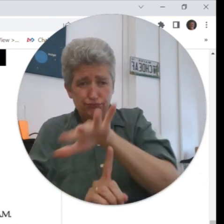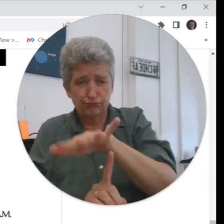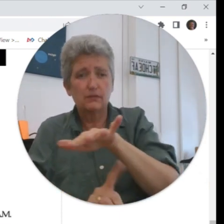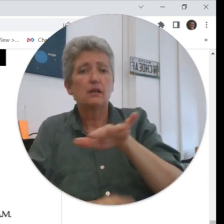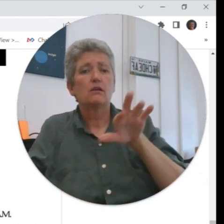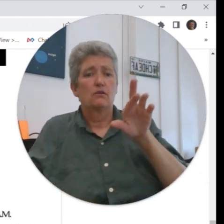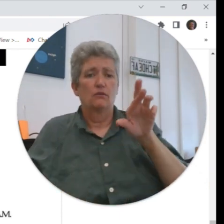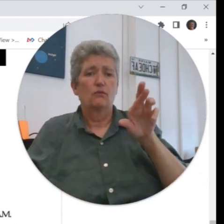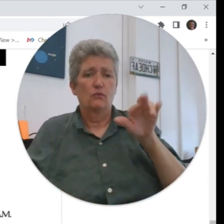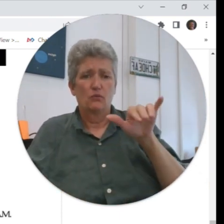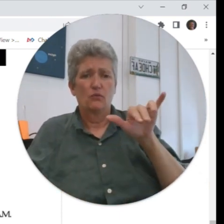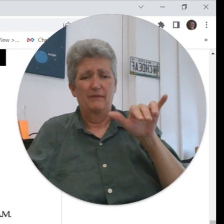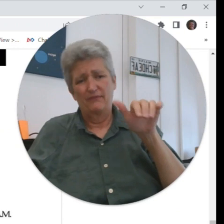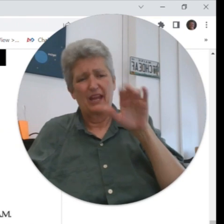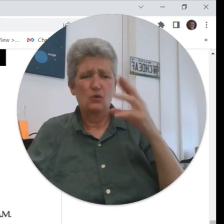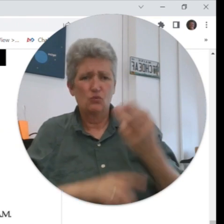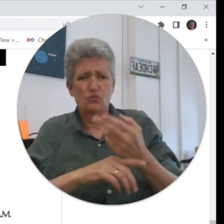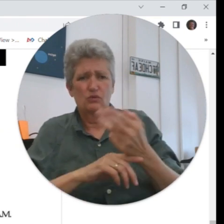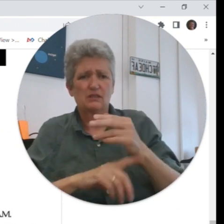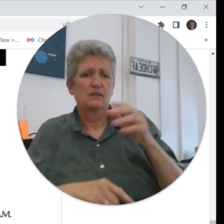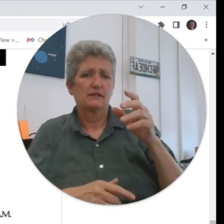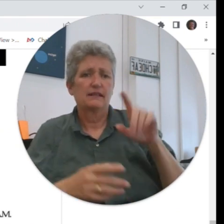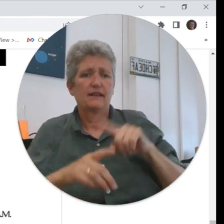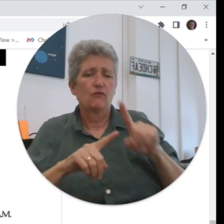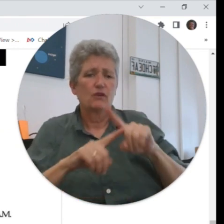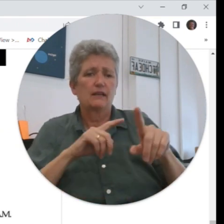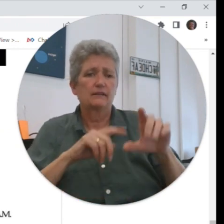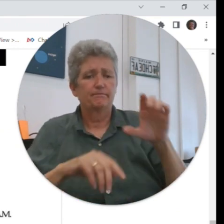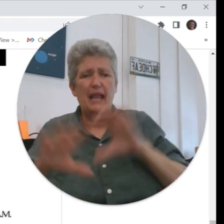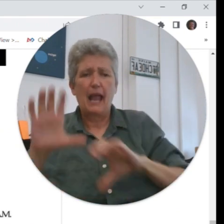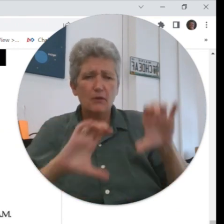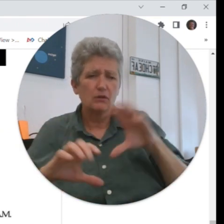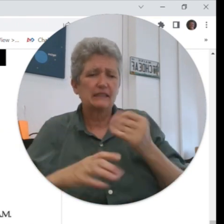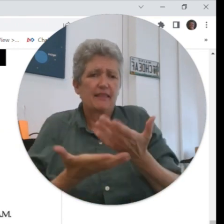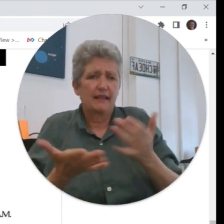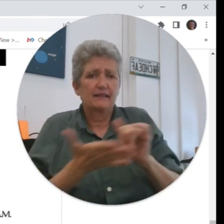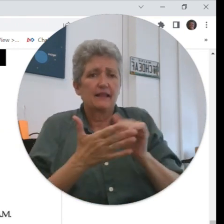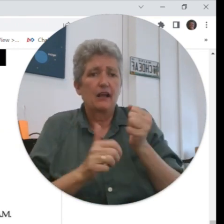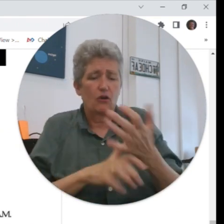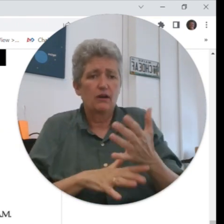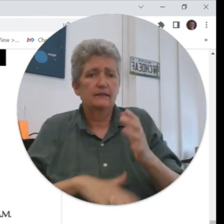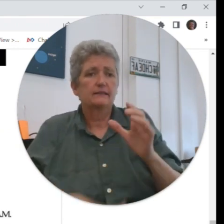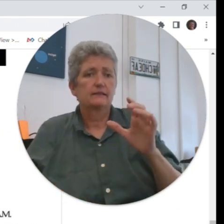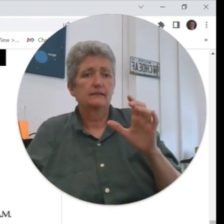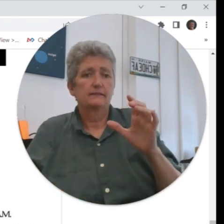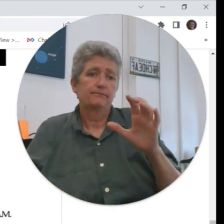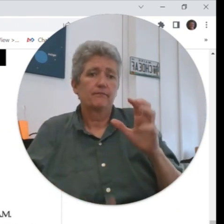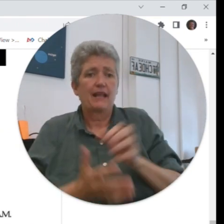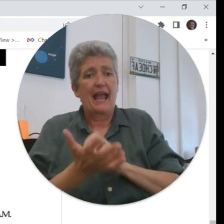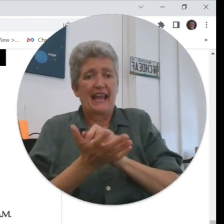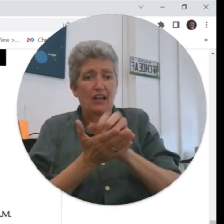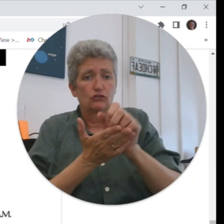If you get too much radiation, you can get cancer from that.